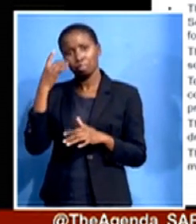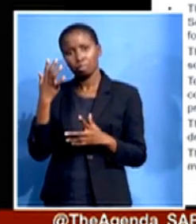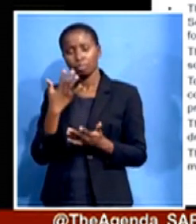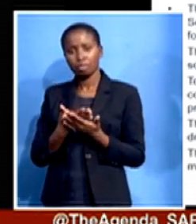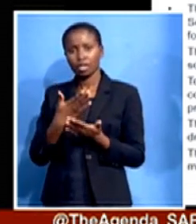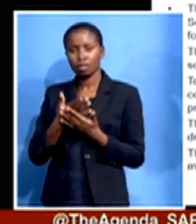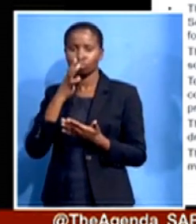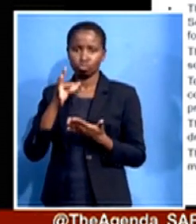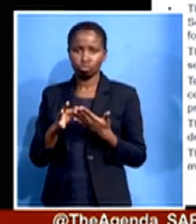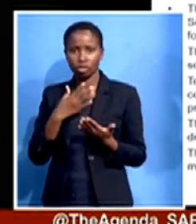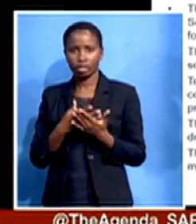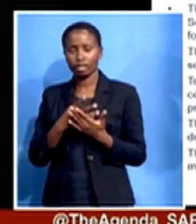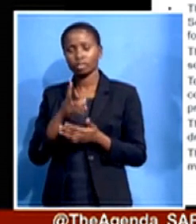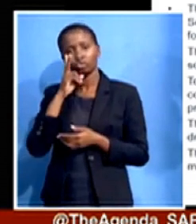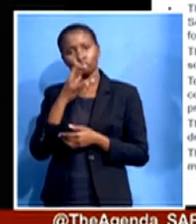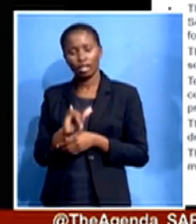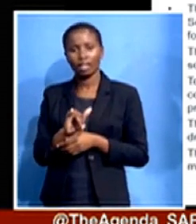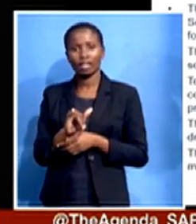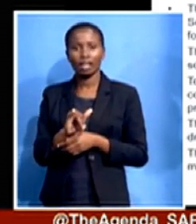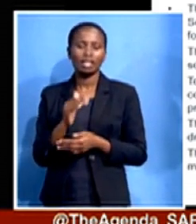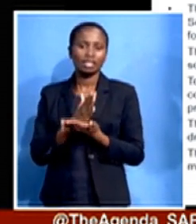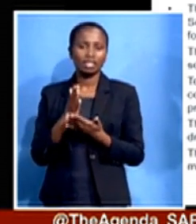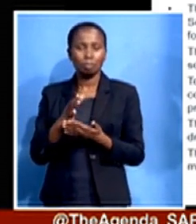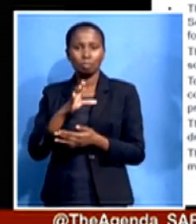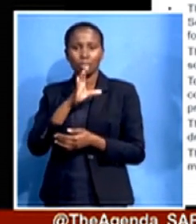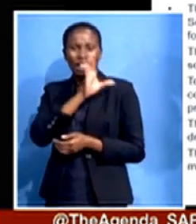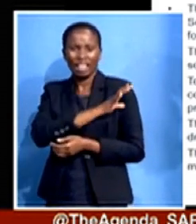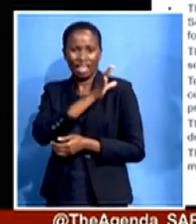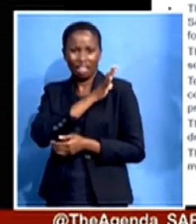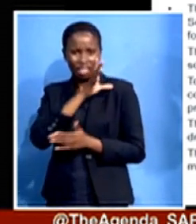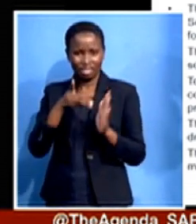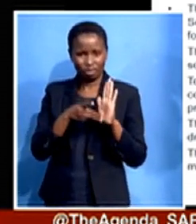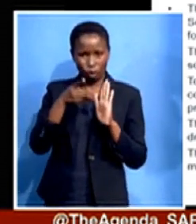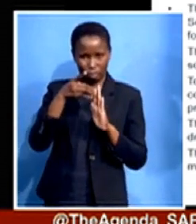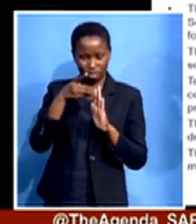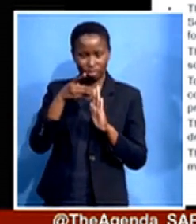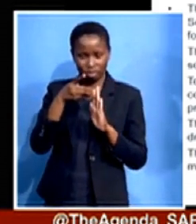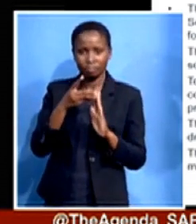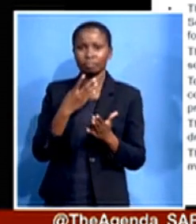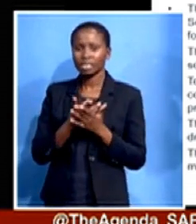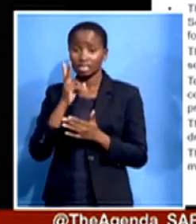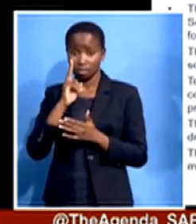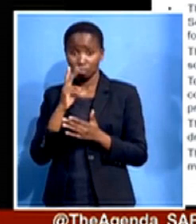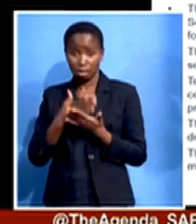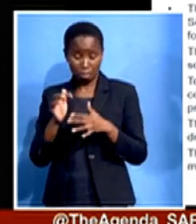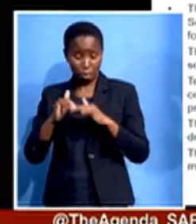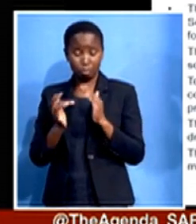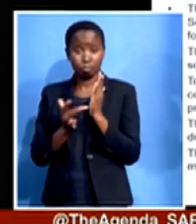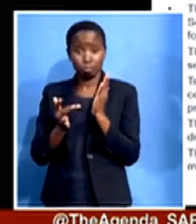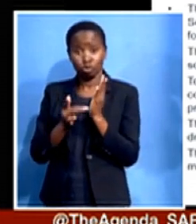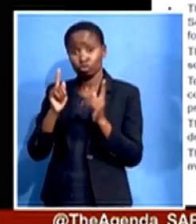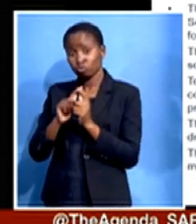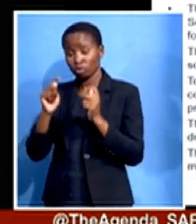some clinical development in South Africa as part of potential technology transfer, adjusting, of course, the technology for new